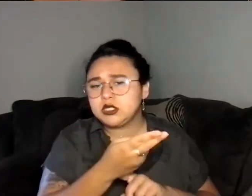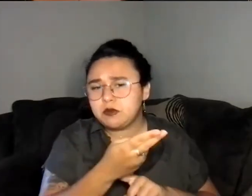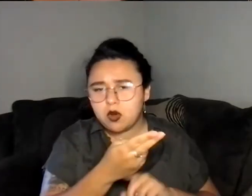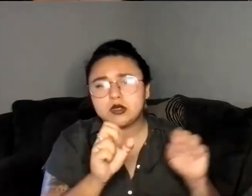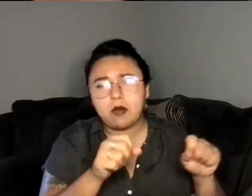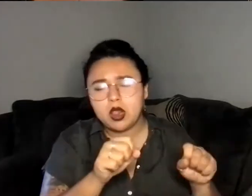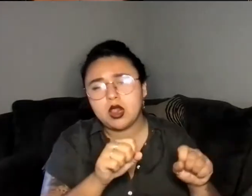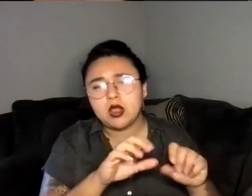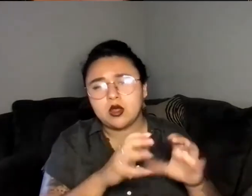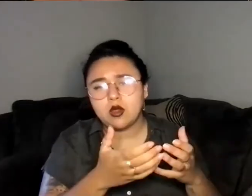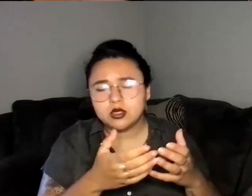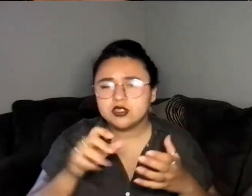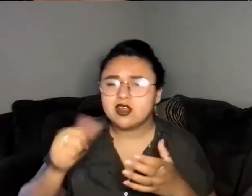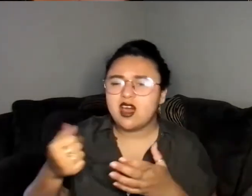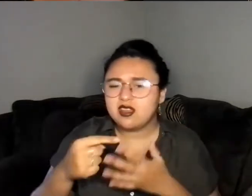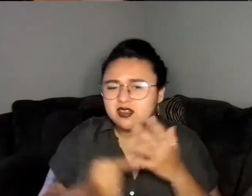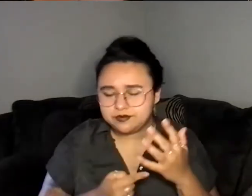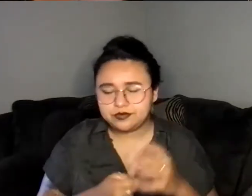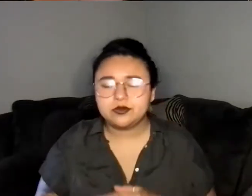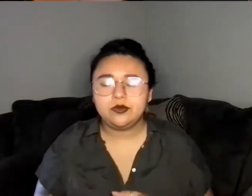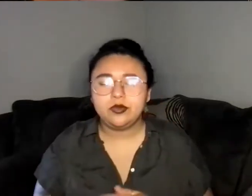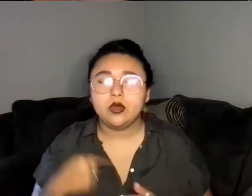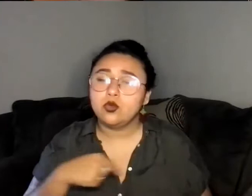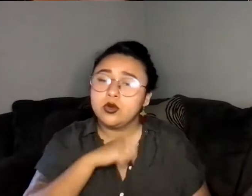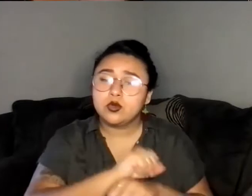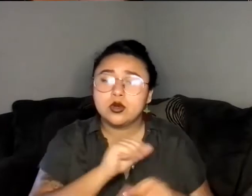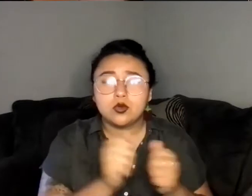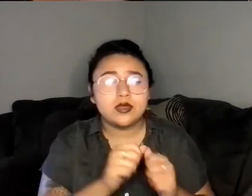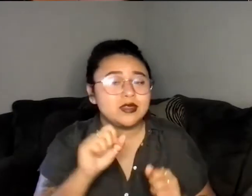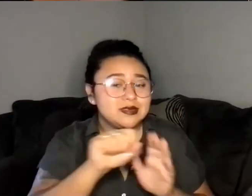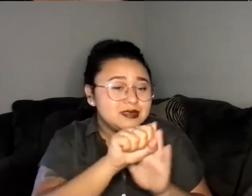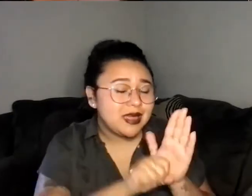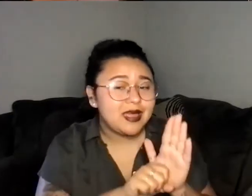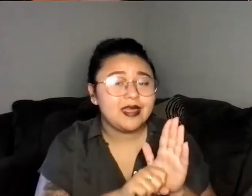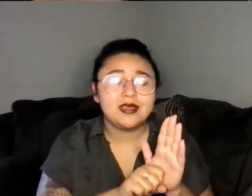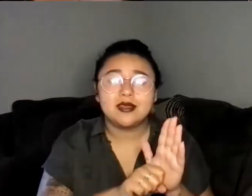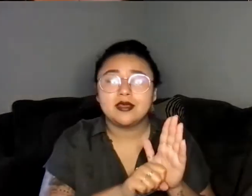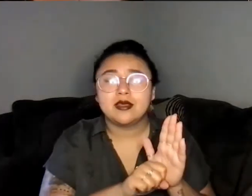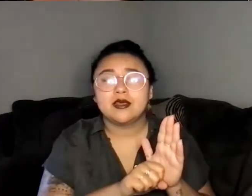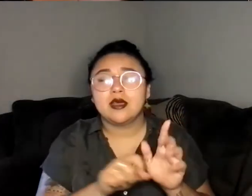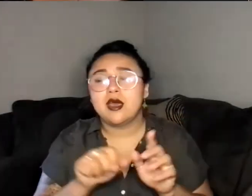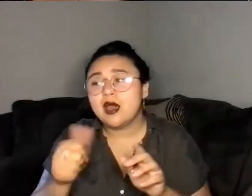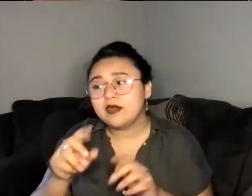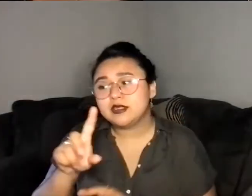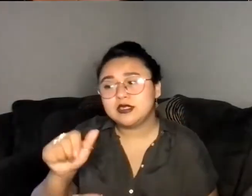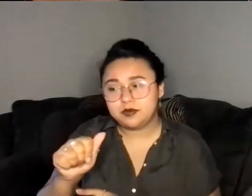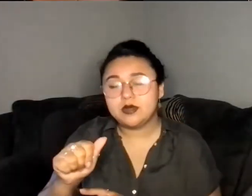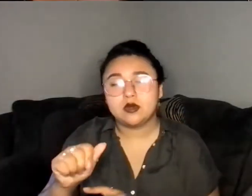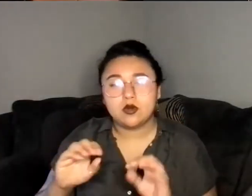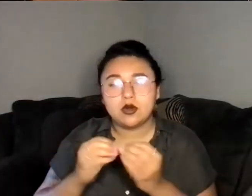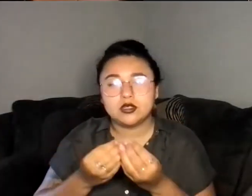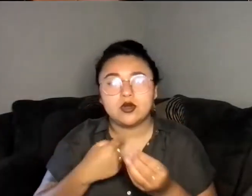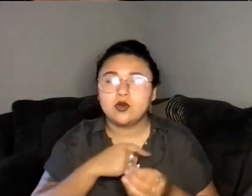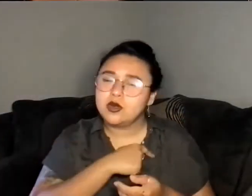and we worked with disability organizations and the state in amending the California crisis